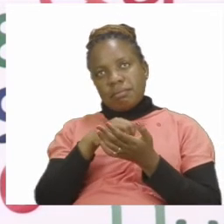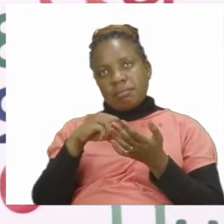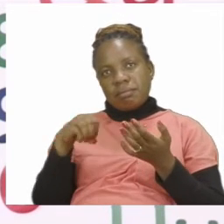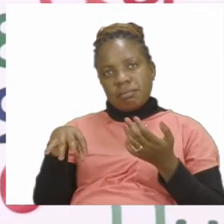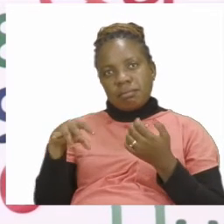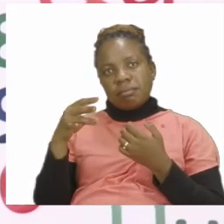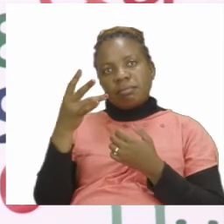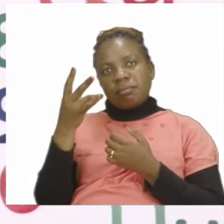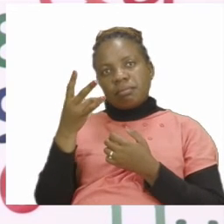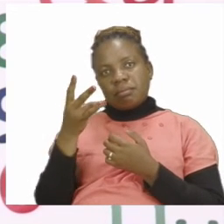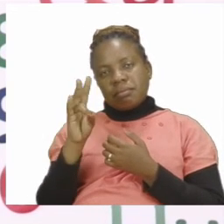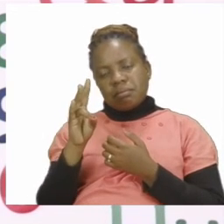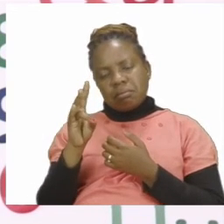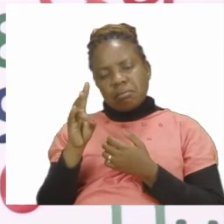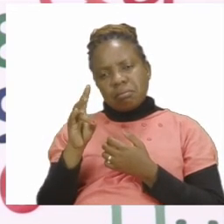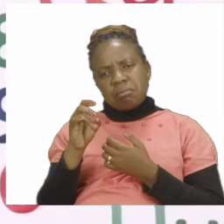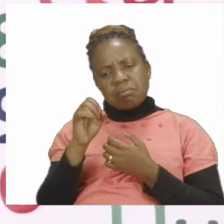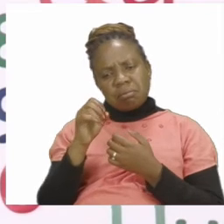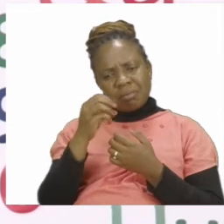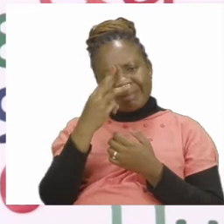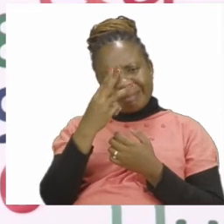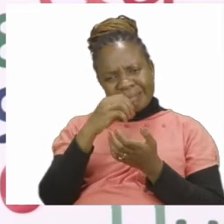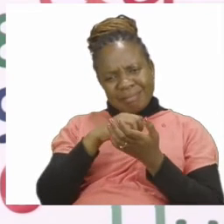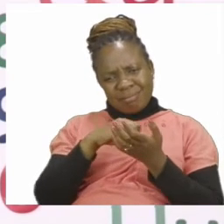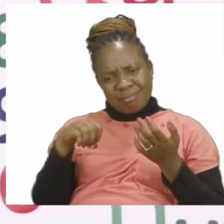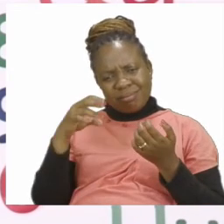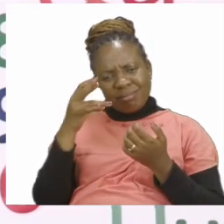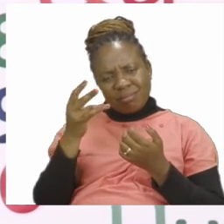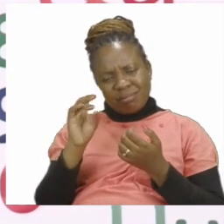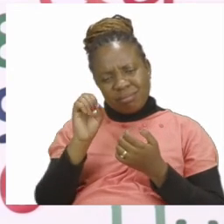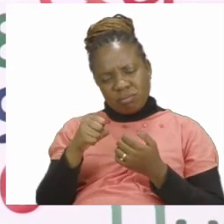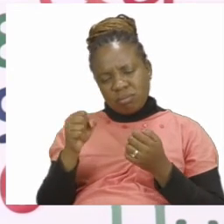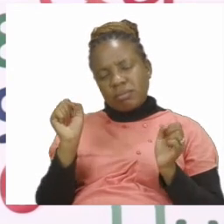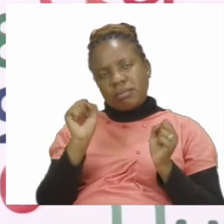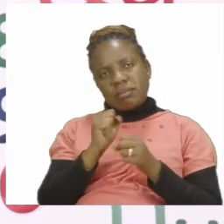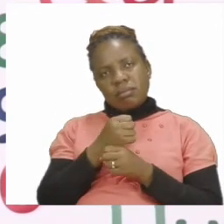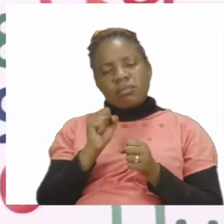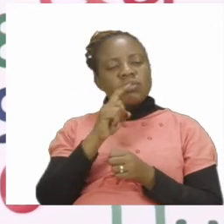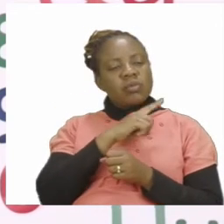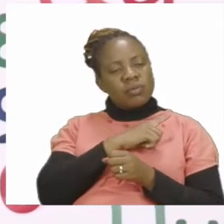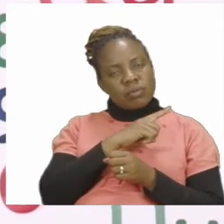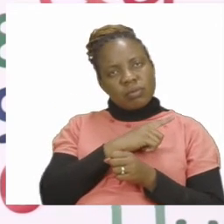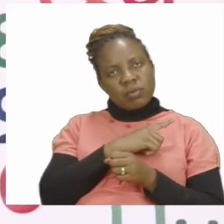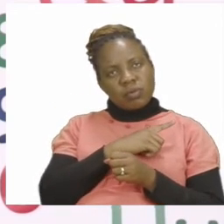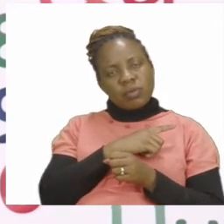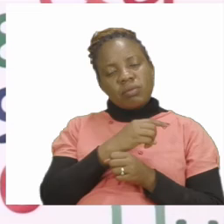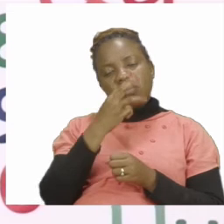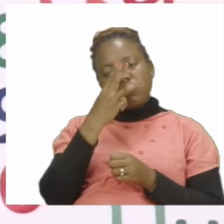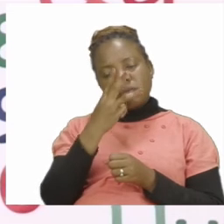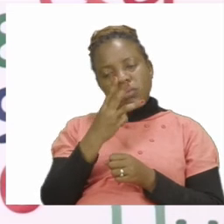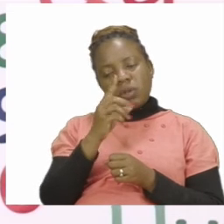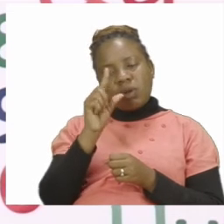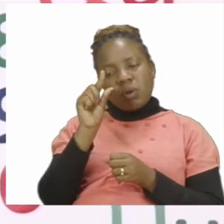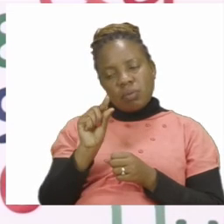subtract 7 from 3? No, because 3 is less than